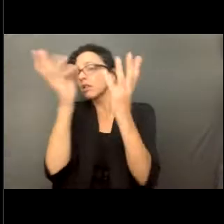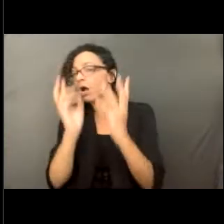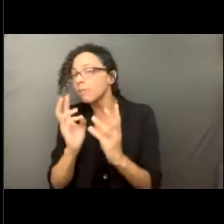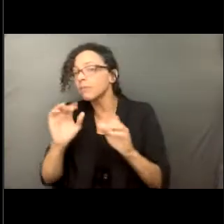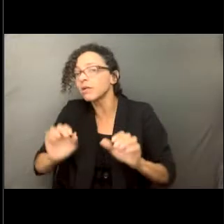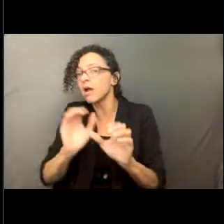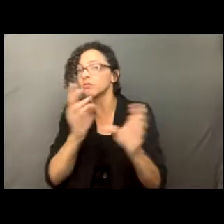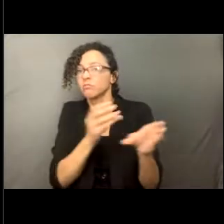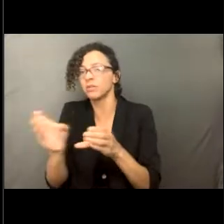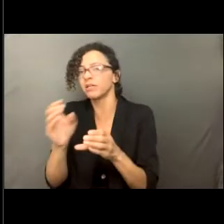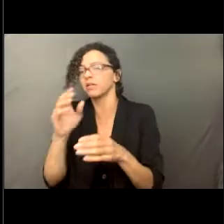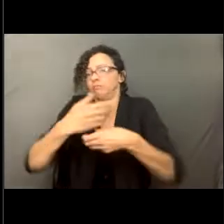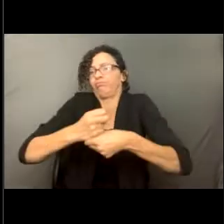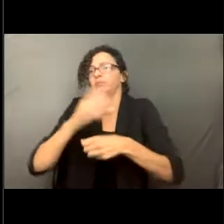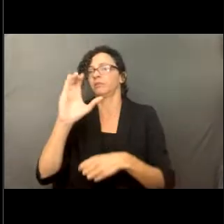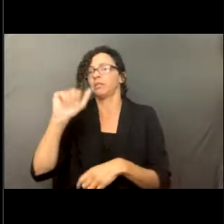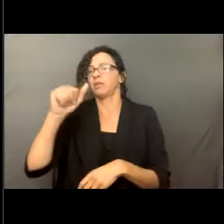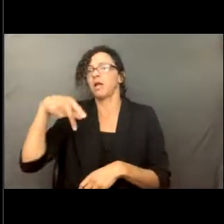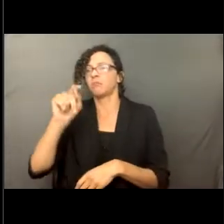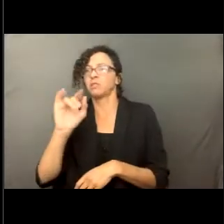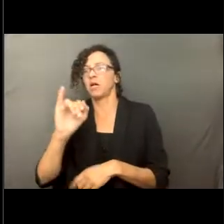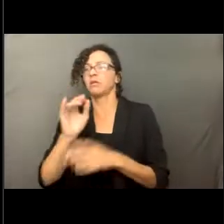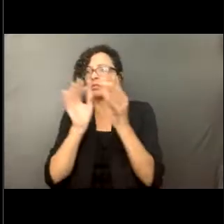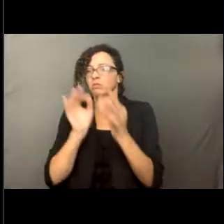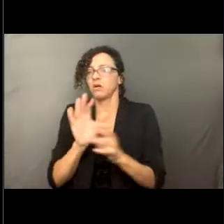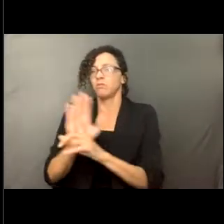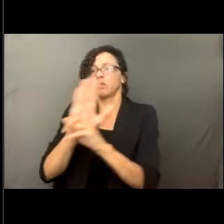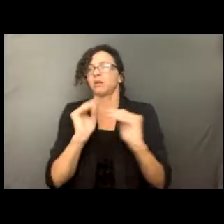Infrastructure, CAPDI, describes their equity index as a